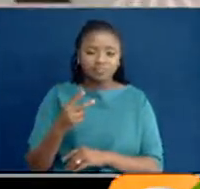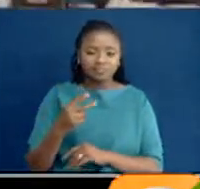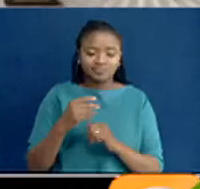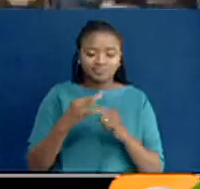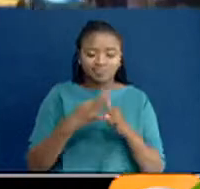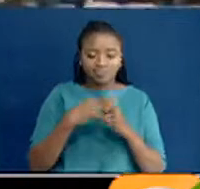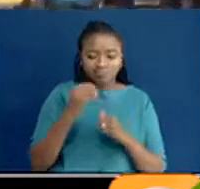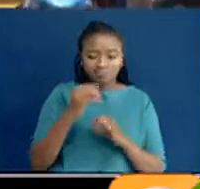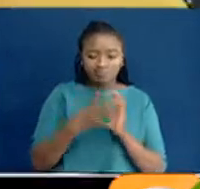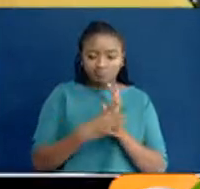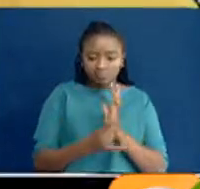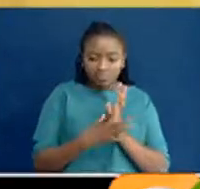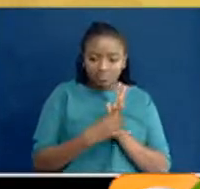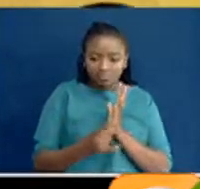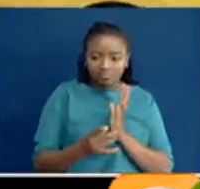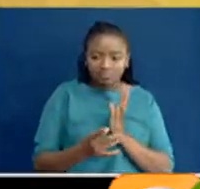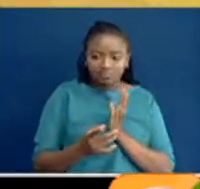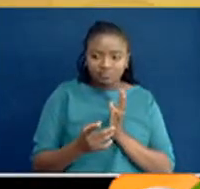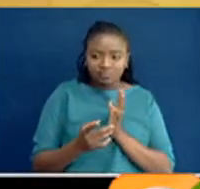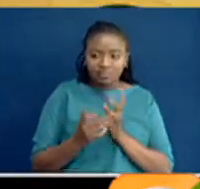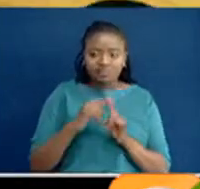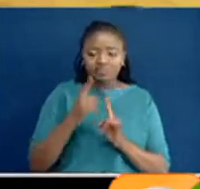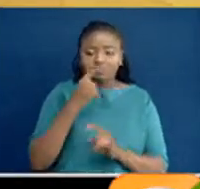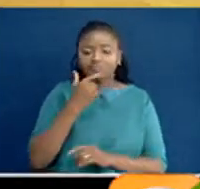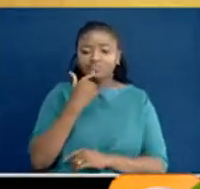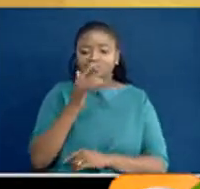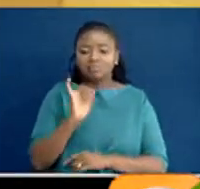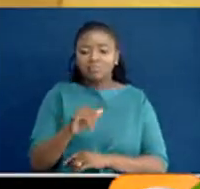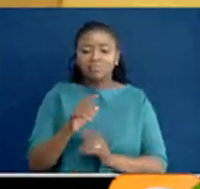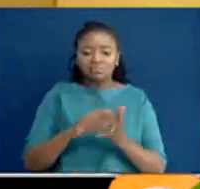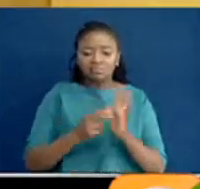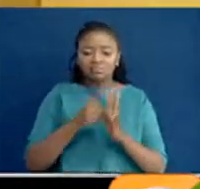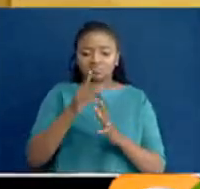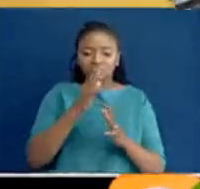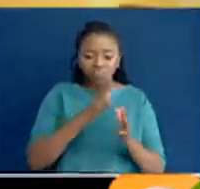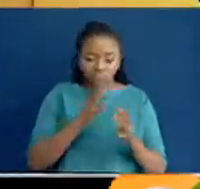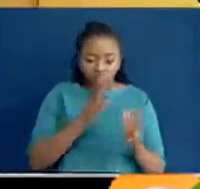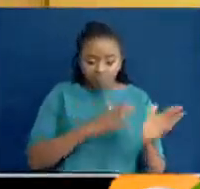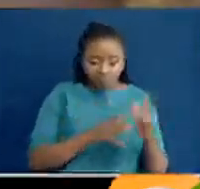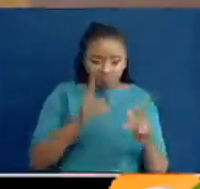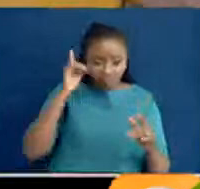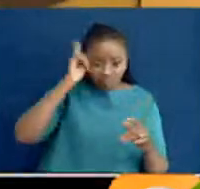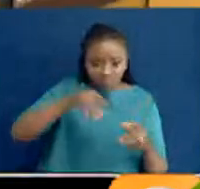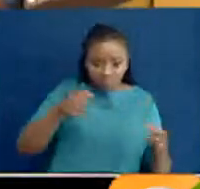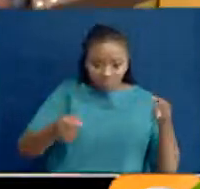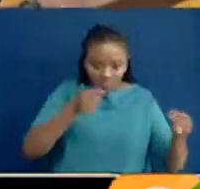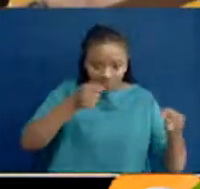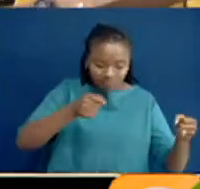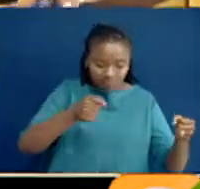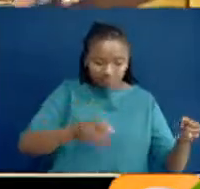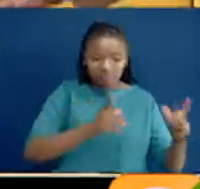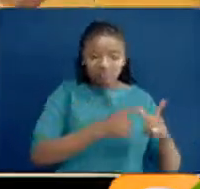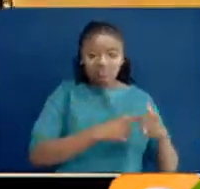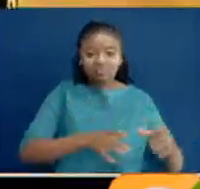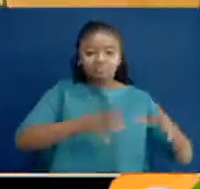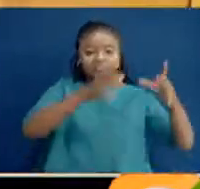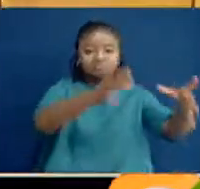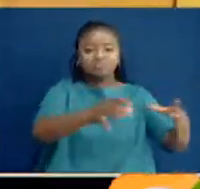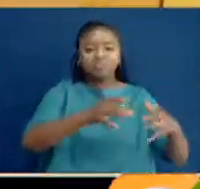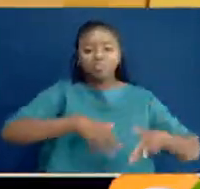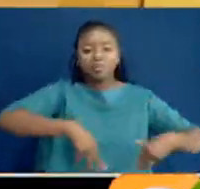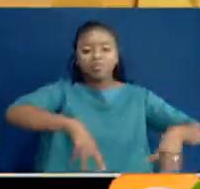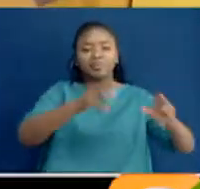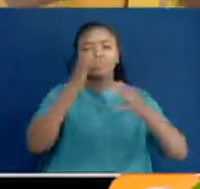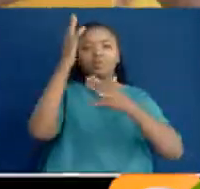$80. $80. Who said it's like preparing charcoal? And then you put it on the road and then expect that